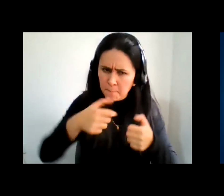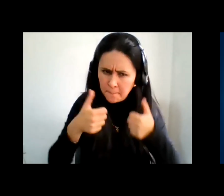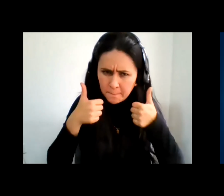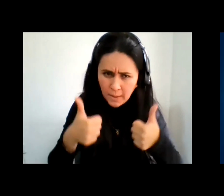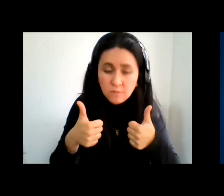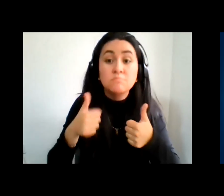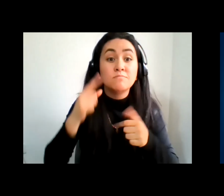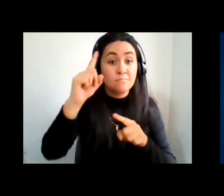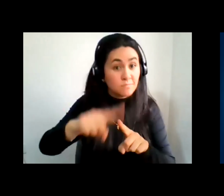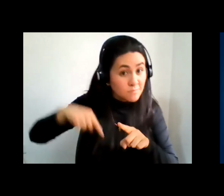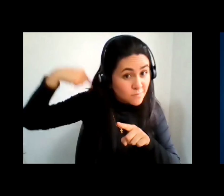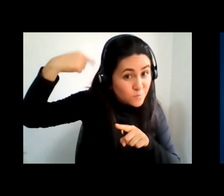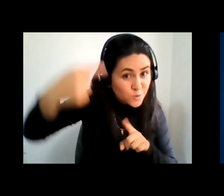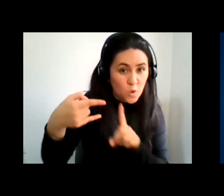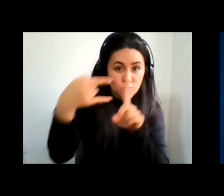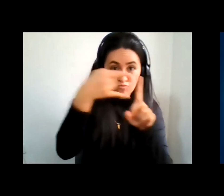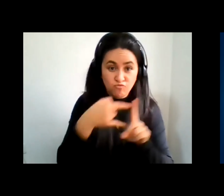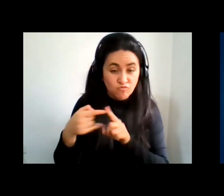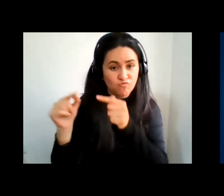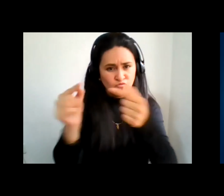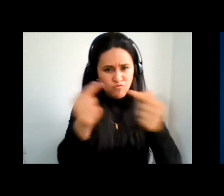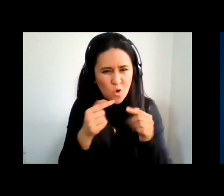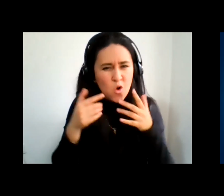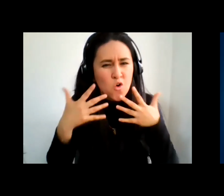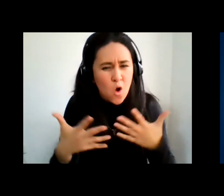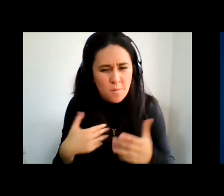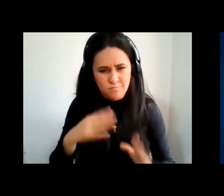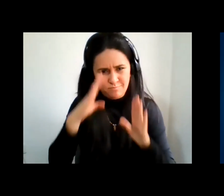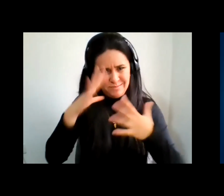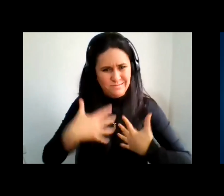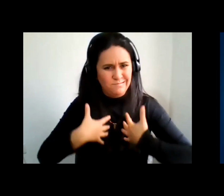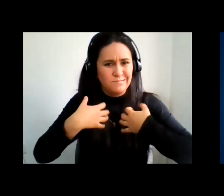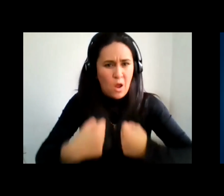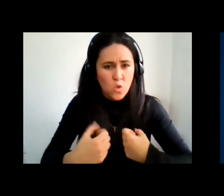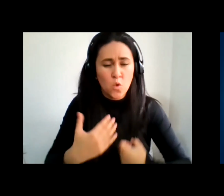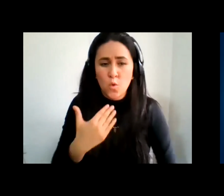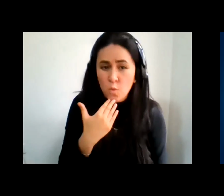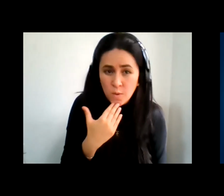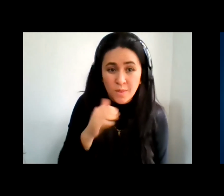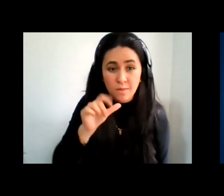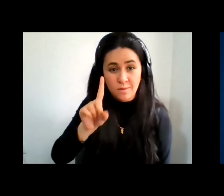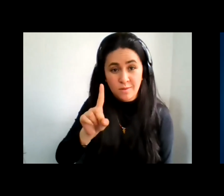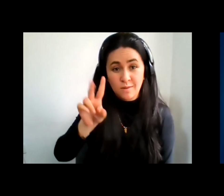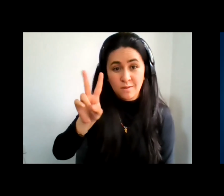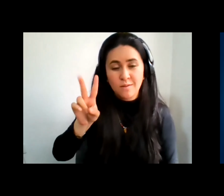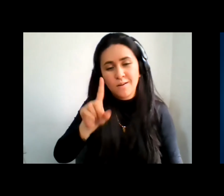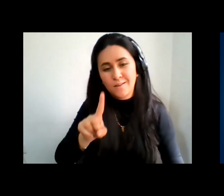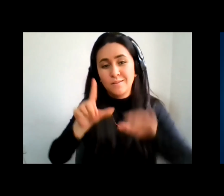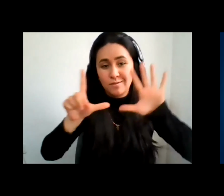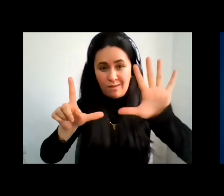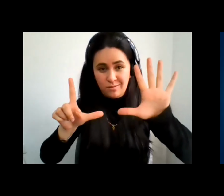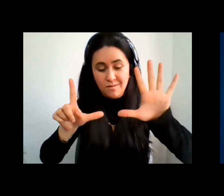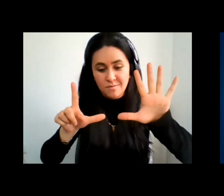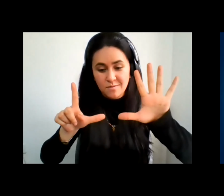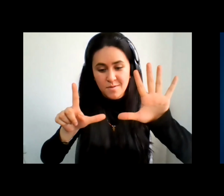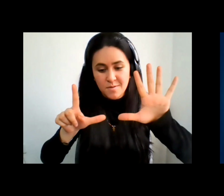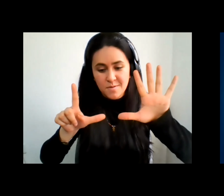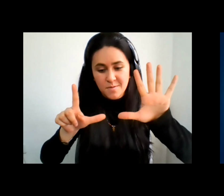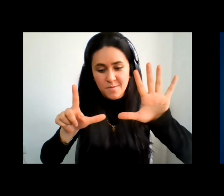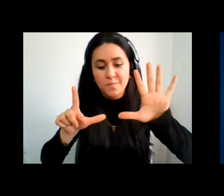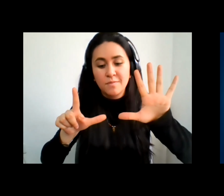on essential public health functions. This is scheduled for May 17th, and it will be entitled Monitoring Universal Health in the